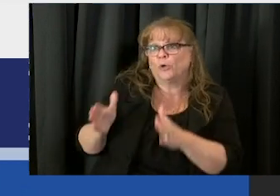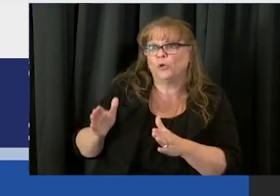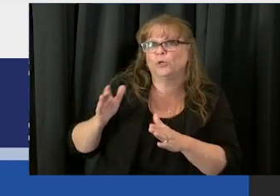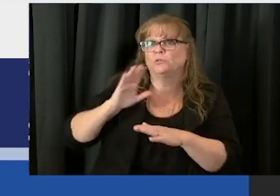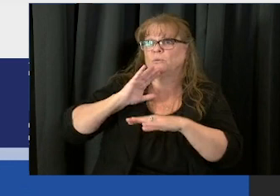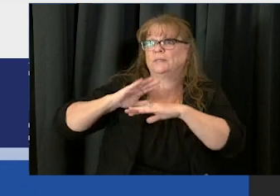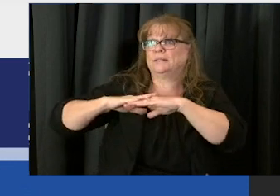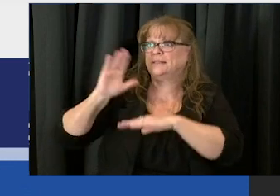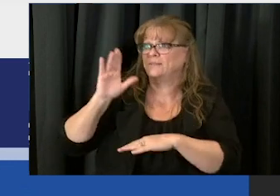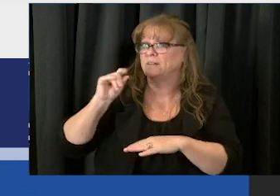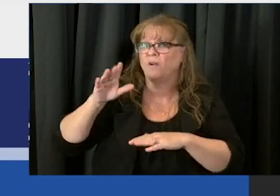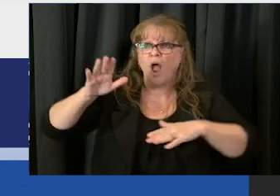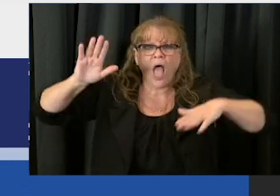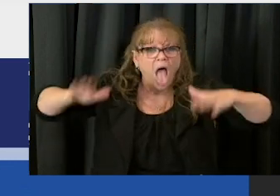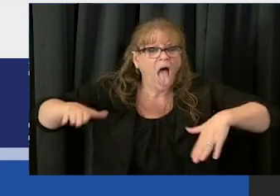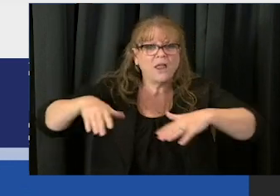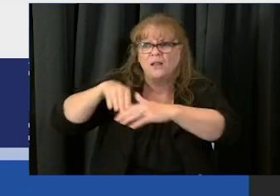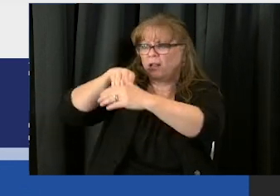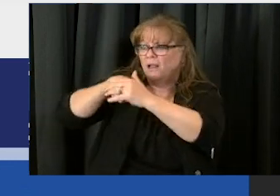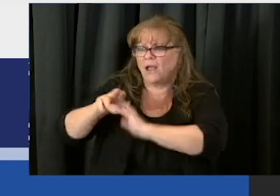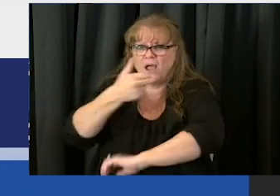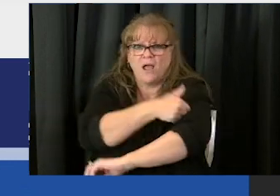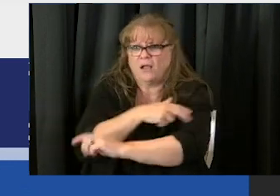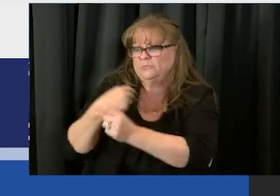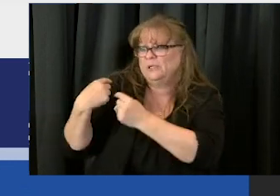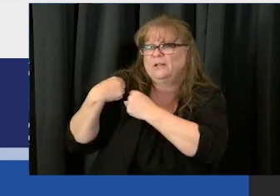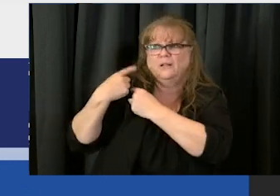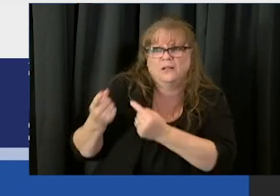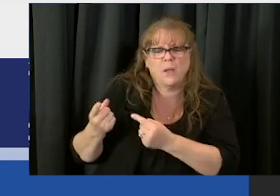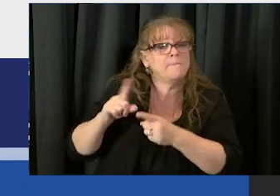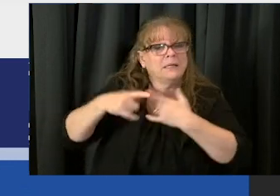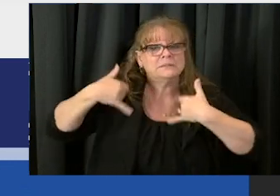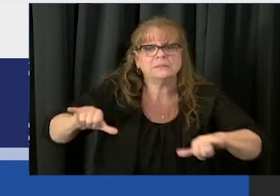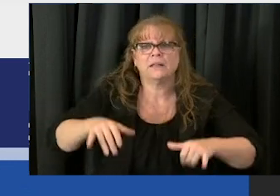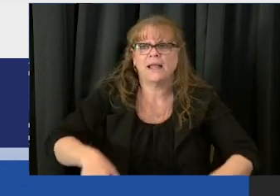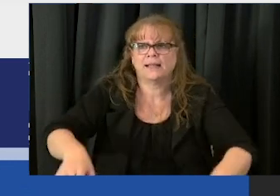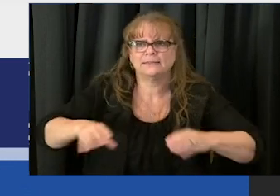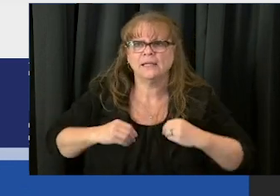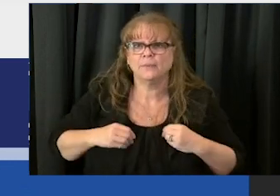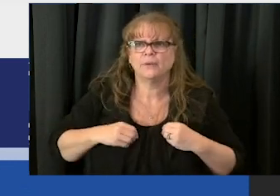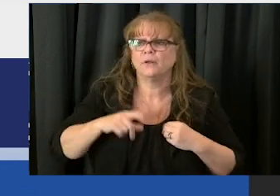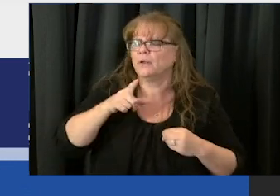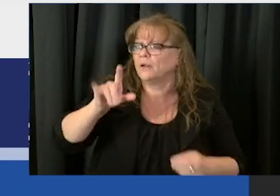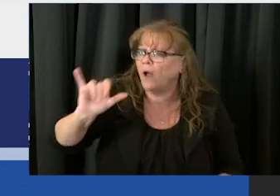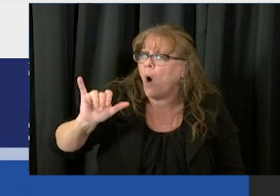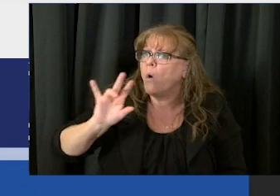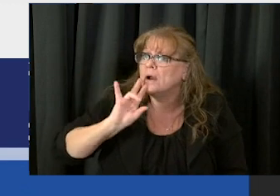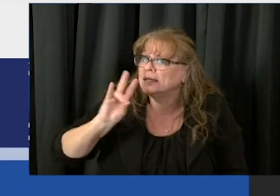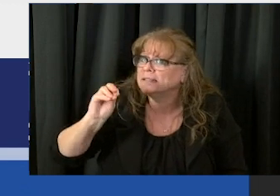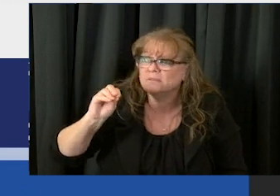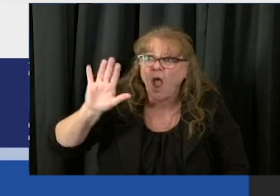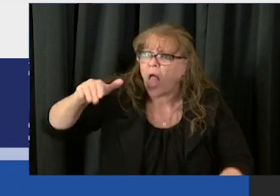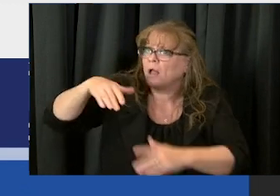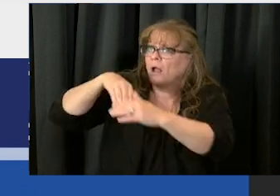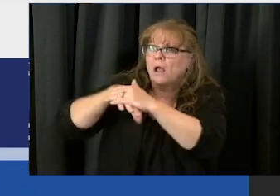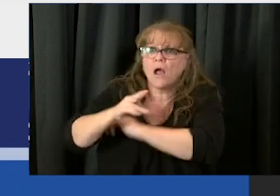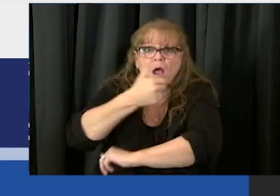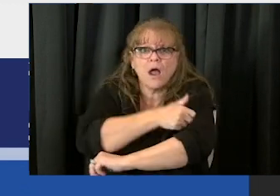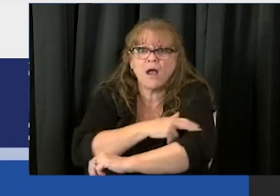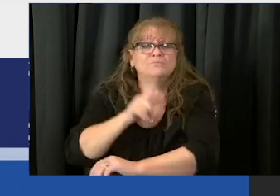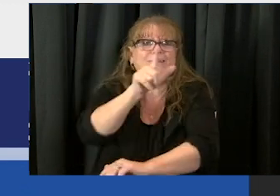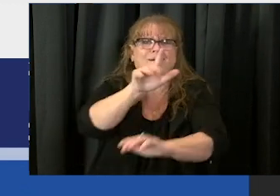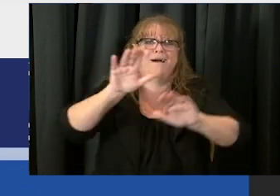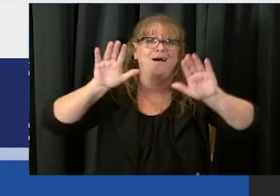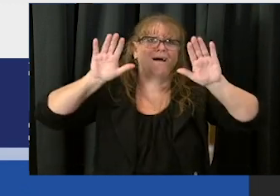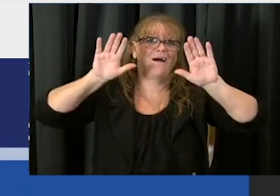hospital. That's wonderful, and therefore you're not on anybody's list, and you'll sign up as a member of the general public. As I said, I think UC Health will have that by